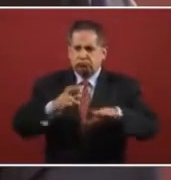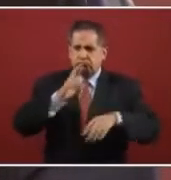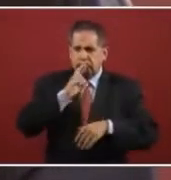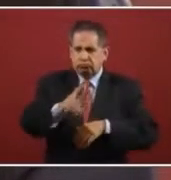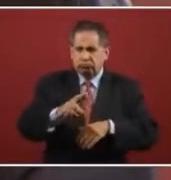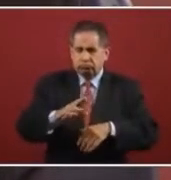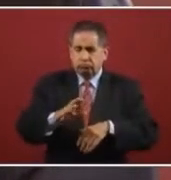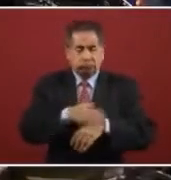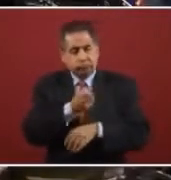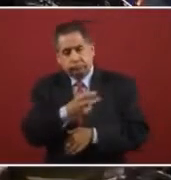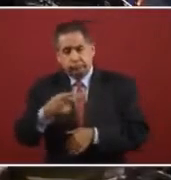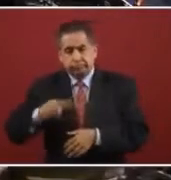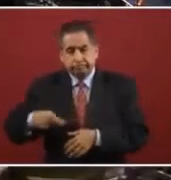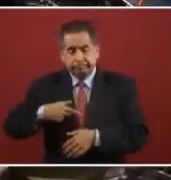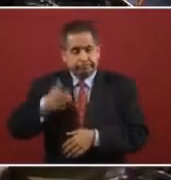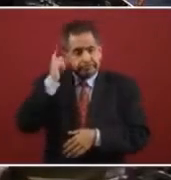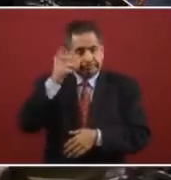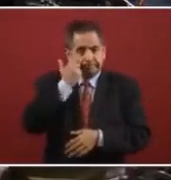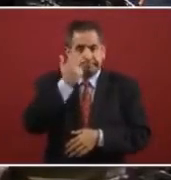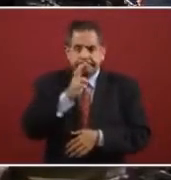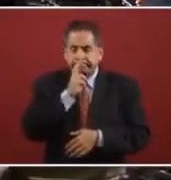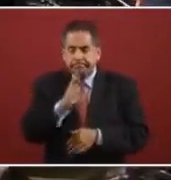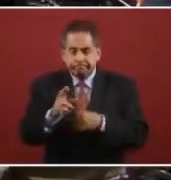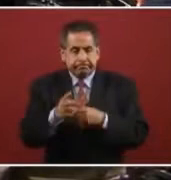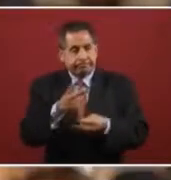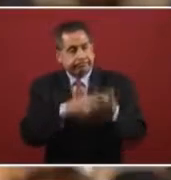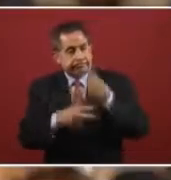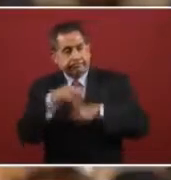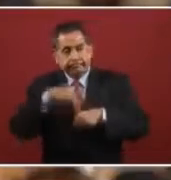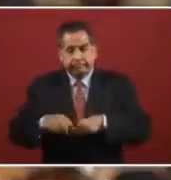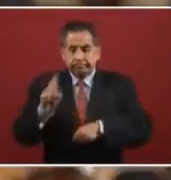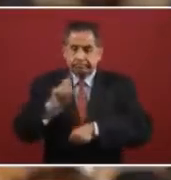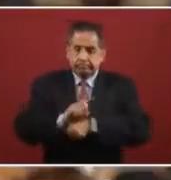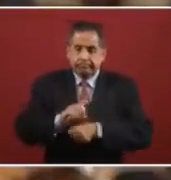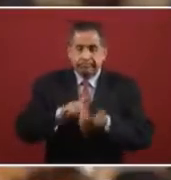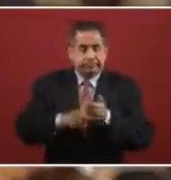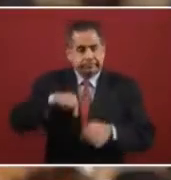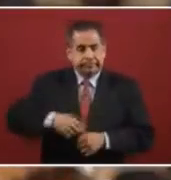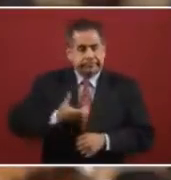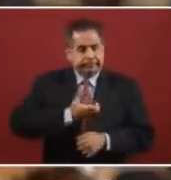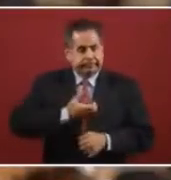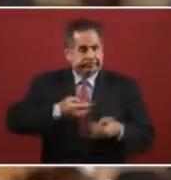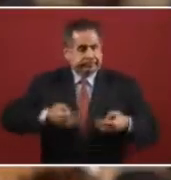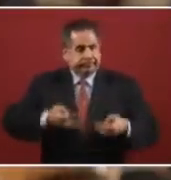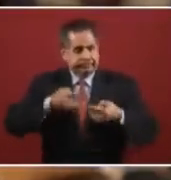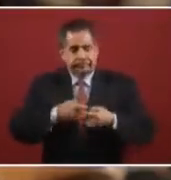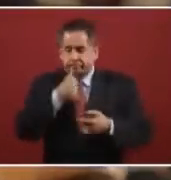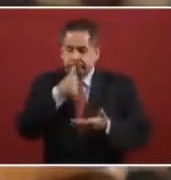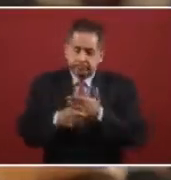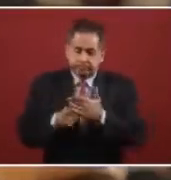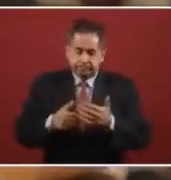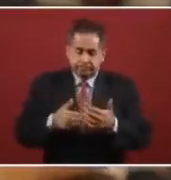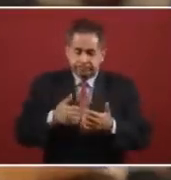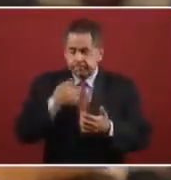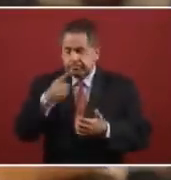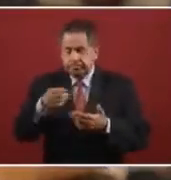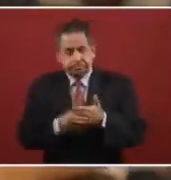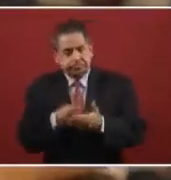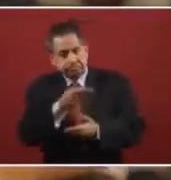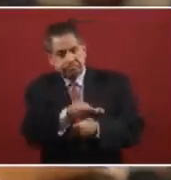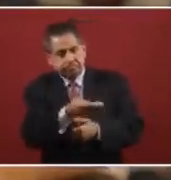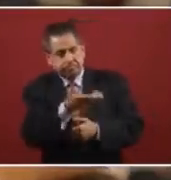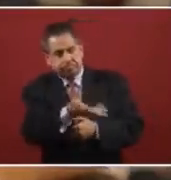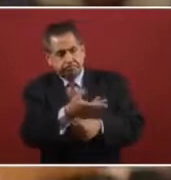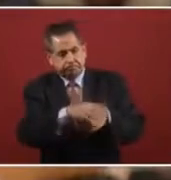they can give a report, because the people have a lot of hope and they come here every day to Palacio to let you